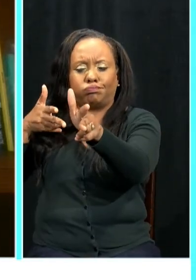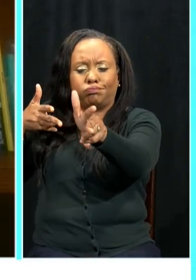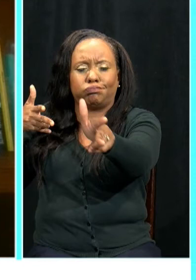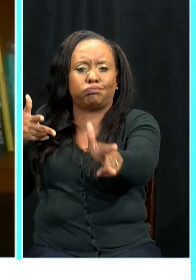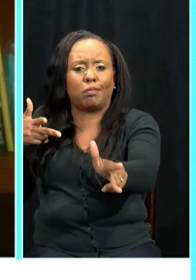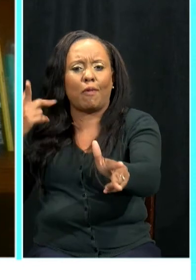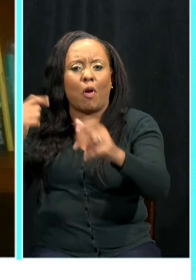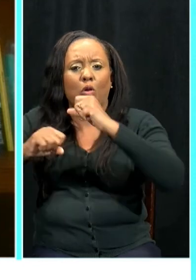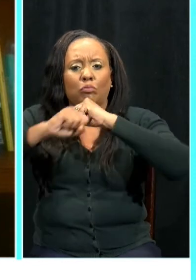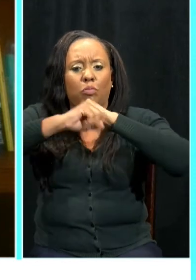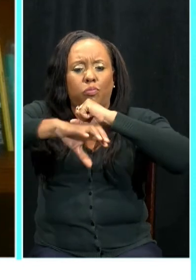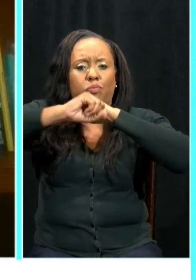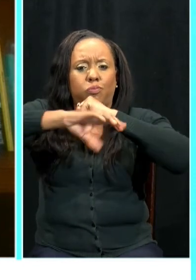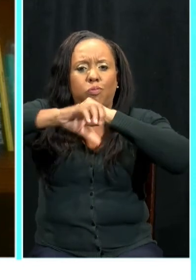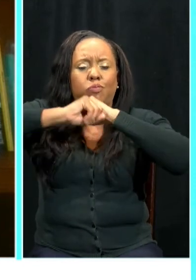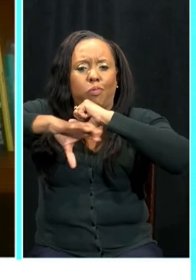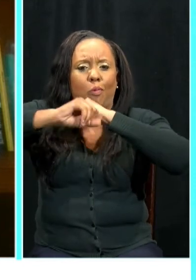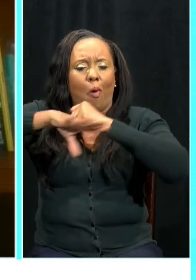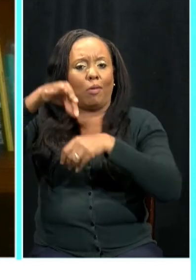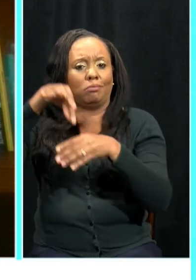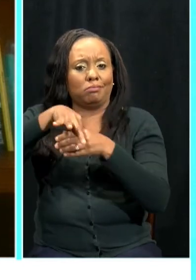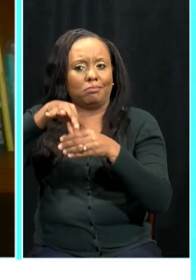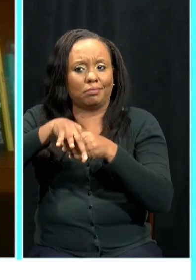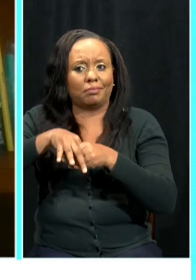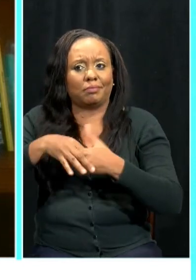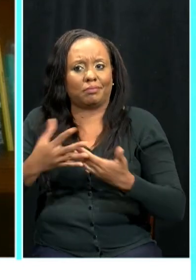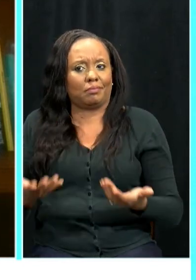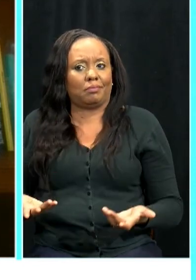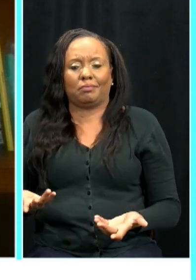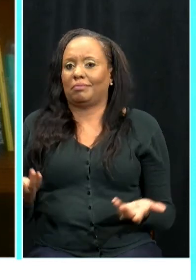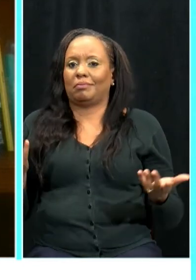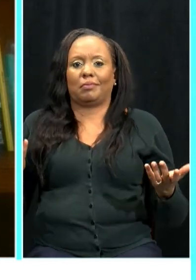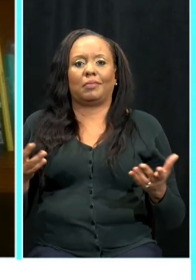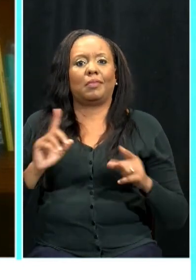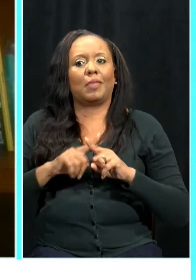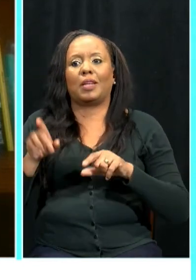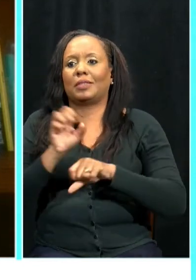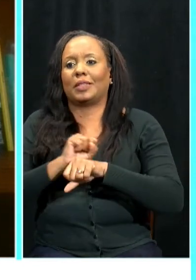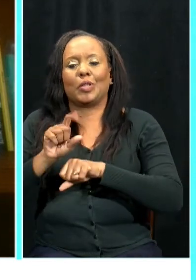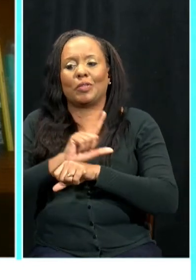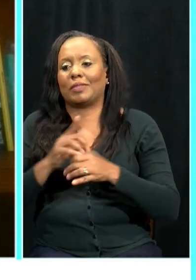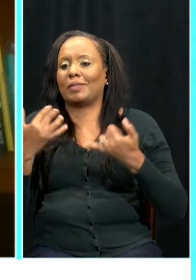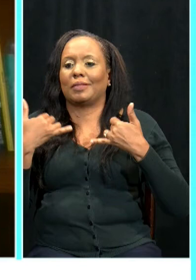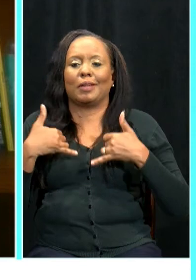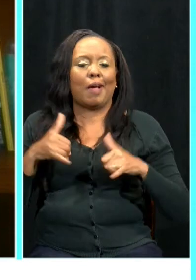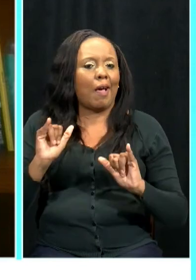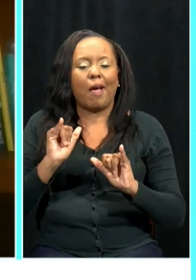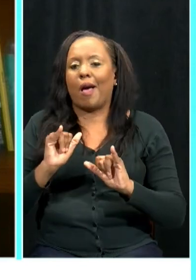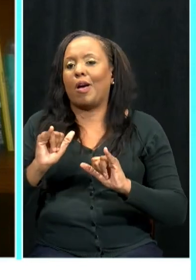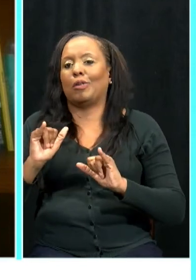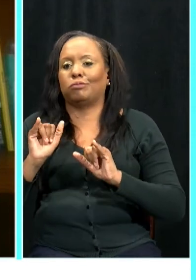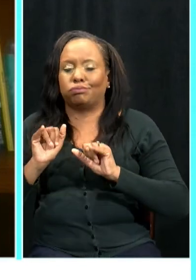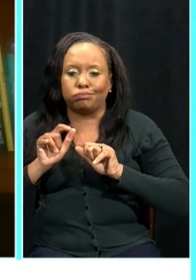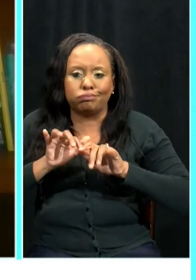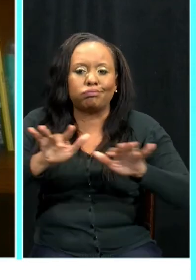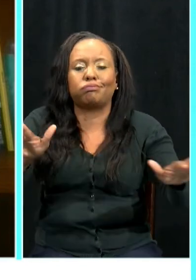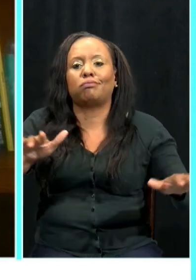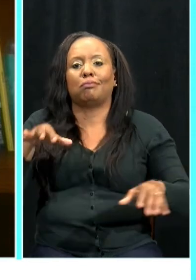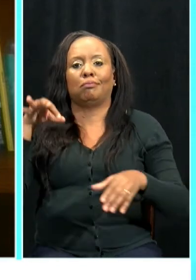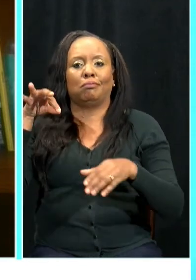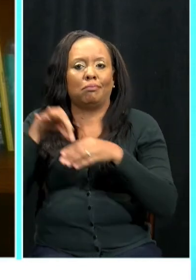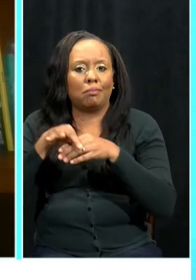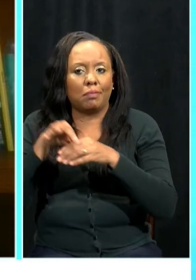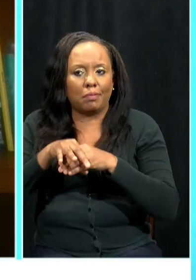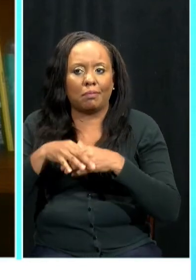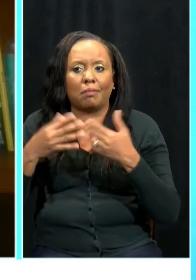forth, and so everything other than mass meetings, I can say safely that everything other than mass meetings were